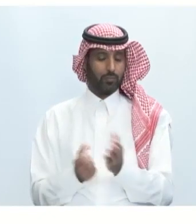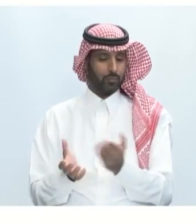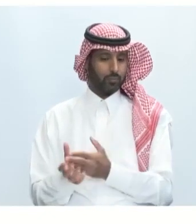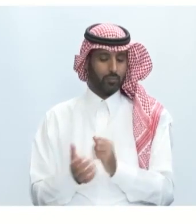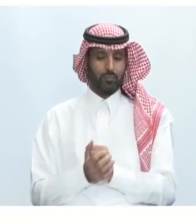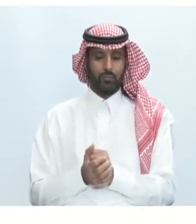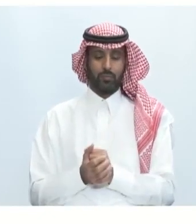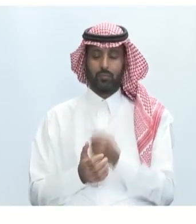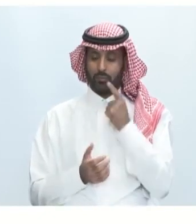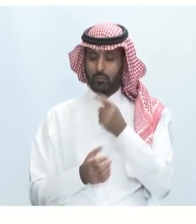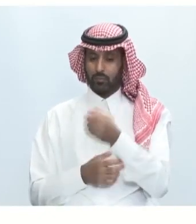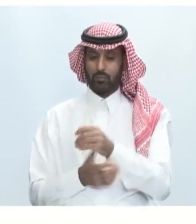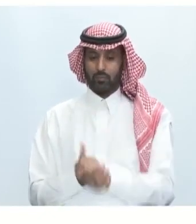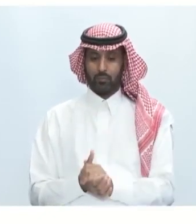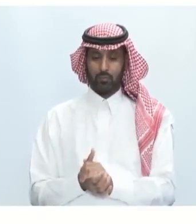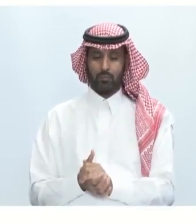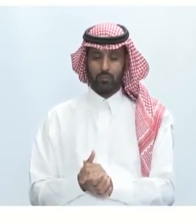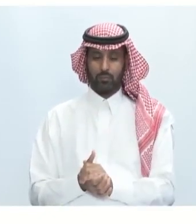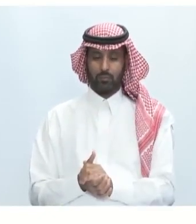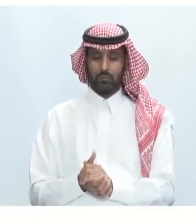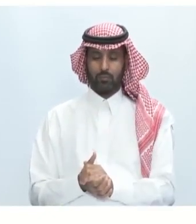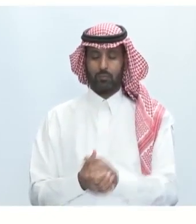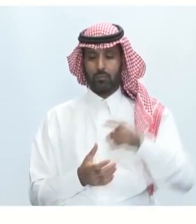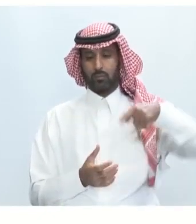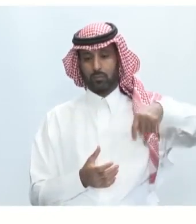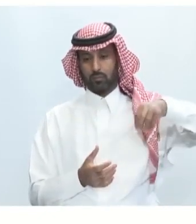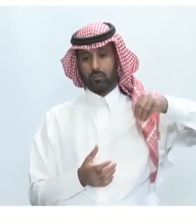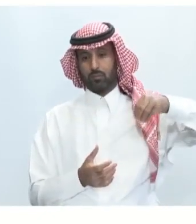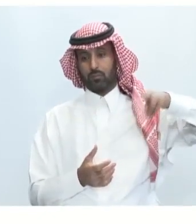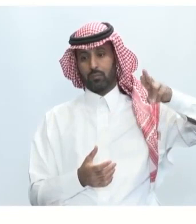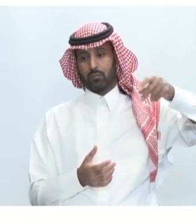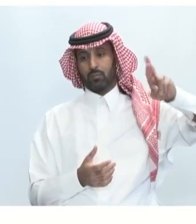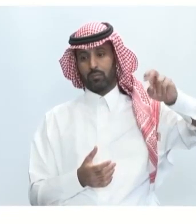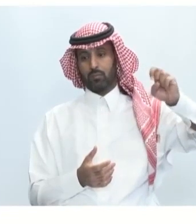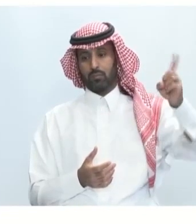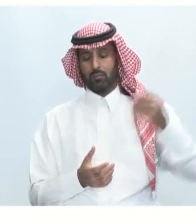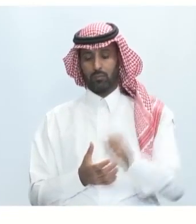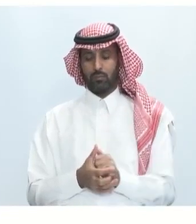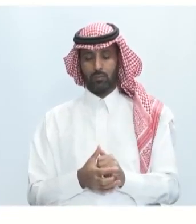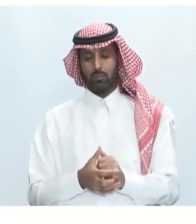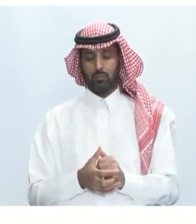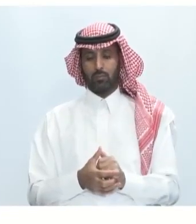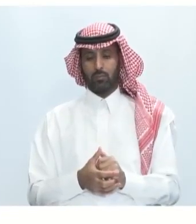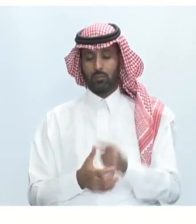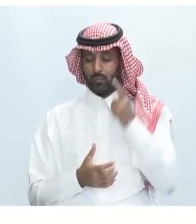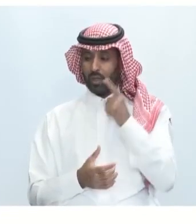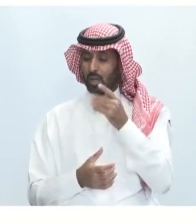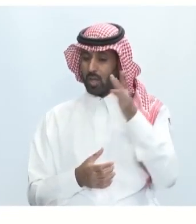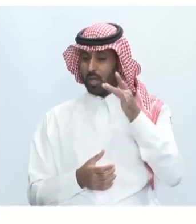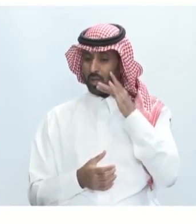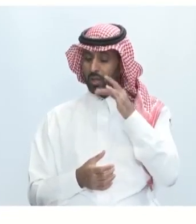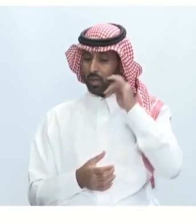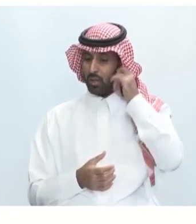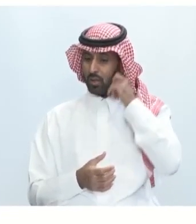course, is poured. Poured. Number three, the sitcom dad gave his wife